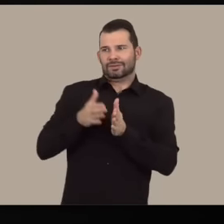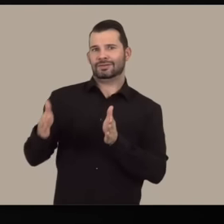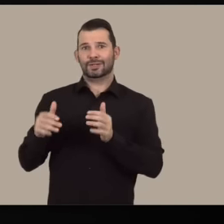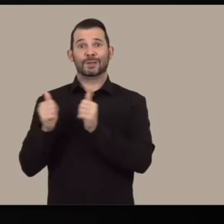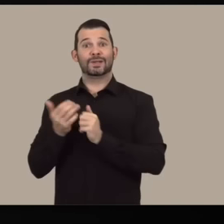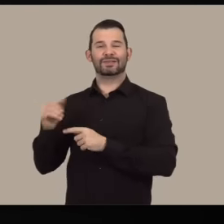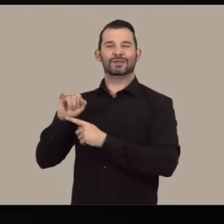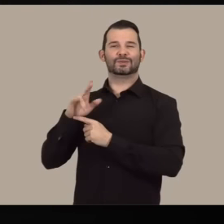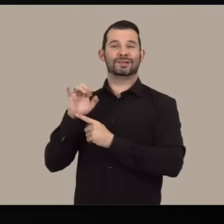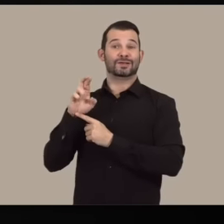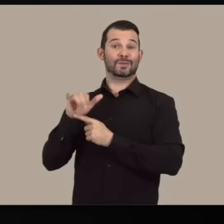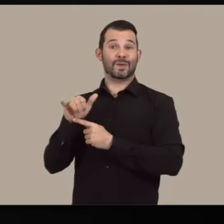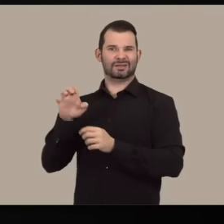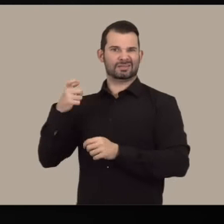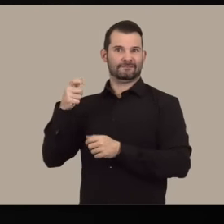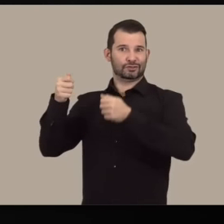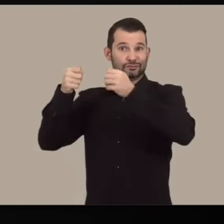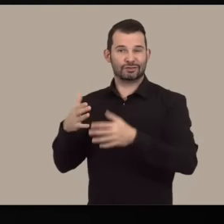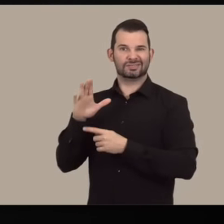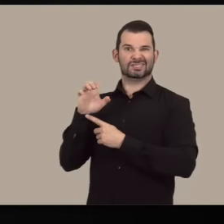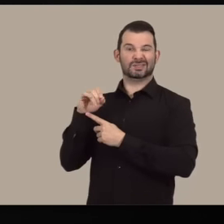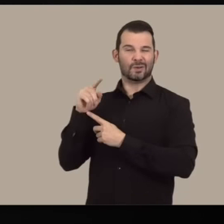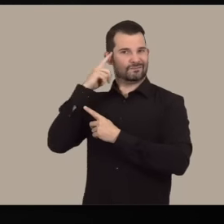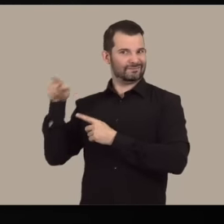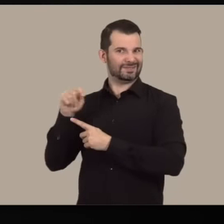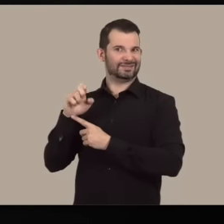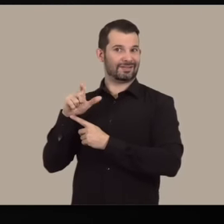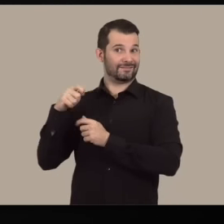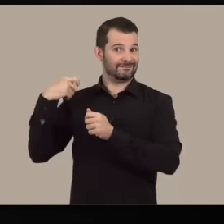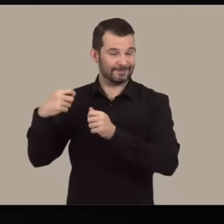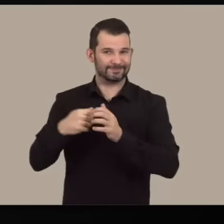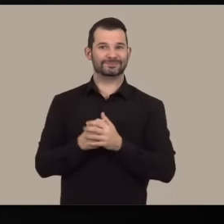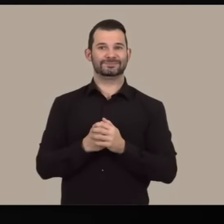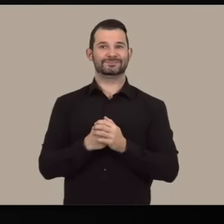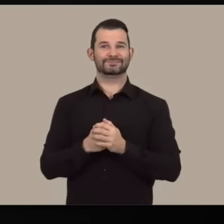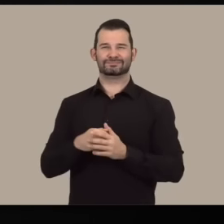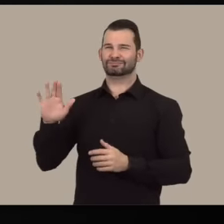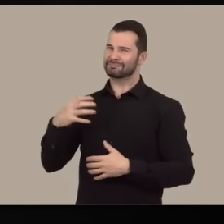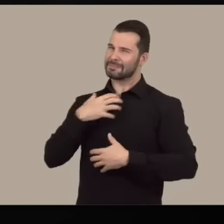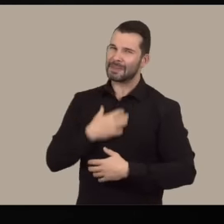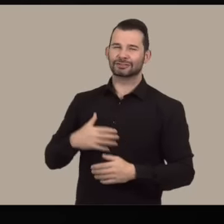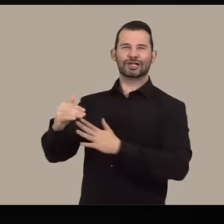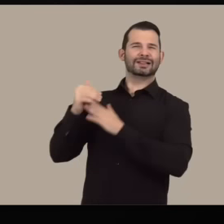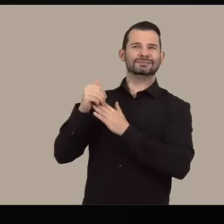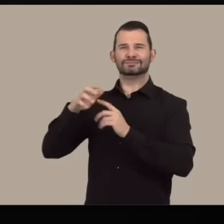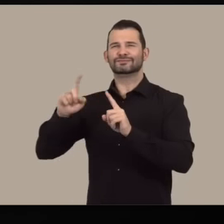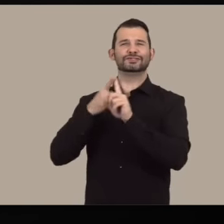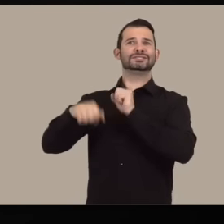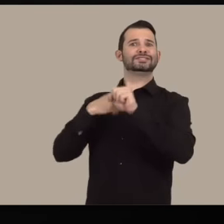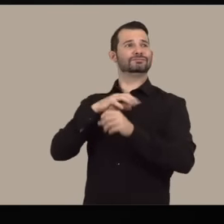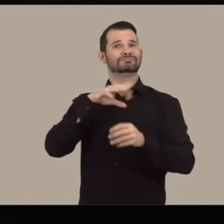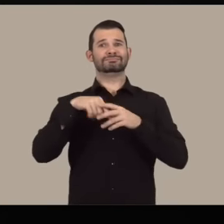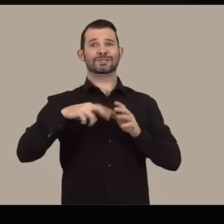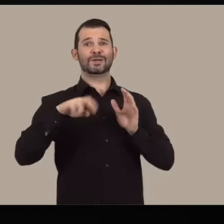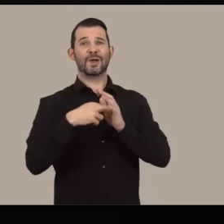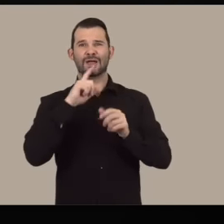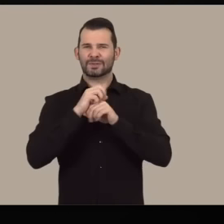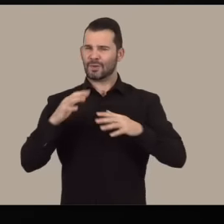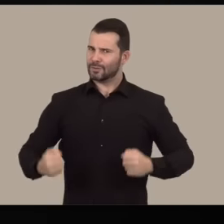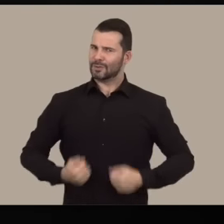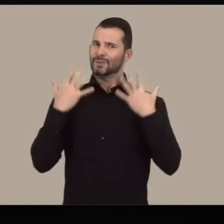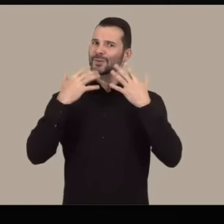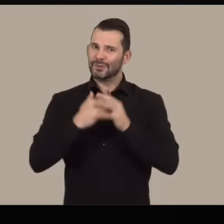be working alongside Julie Roy, Executive Director and CEO of Telefilm. Her passionate leadership and her first year in this role has